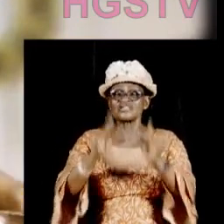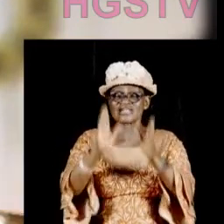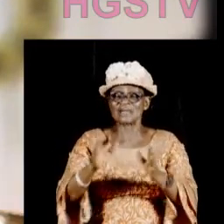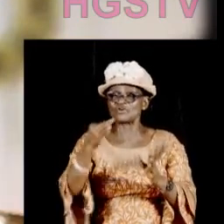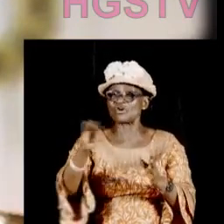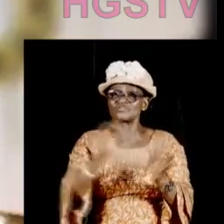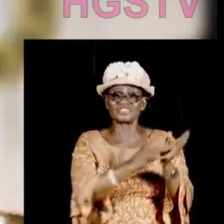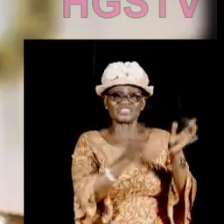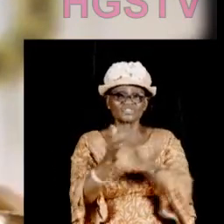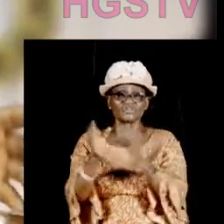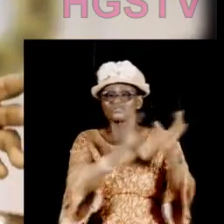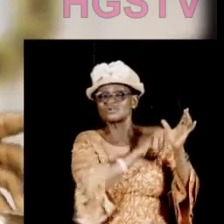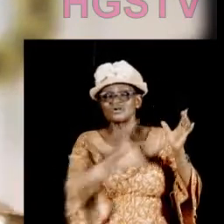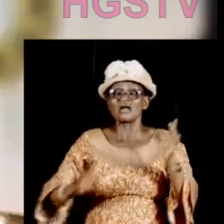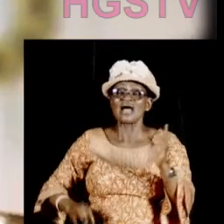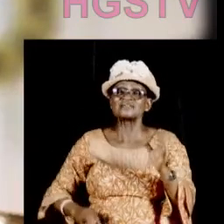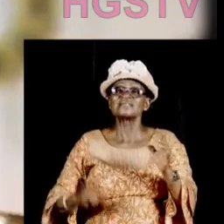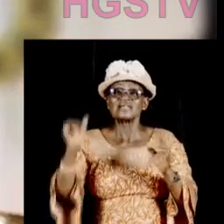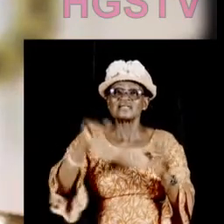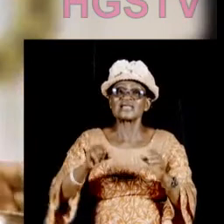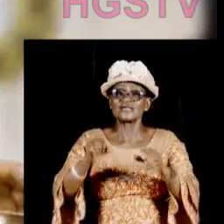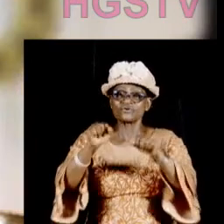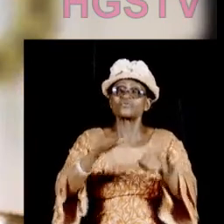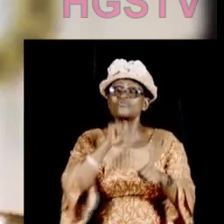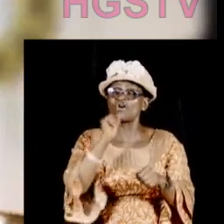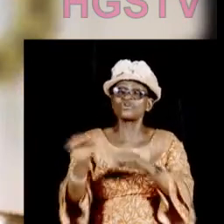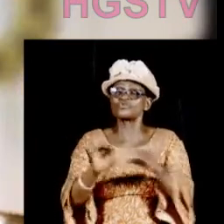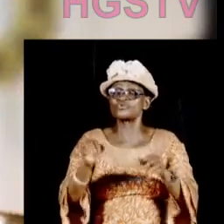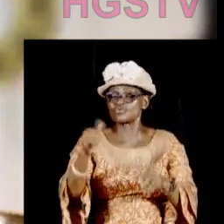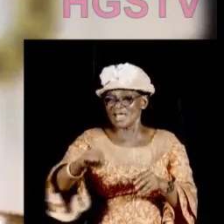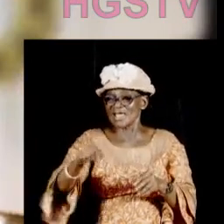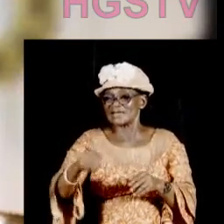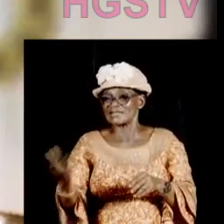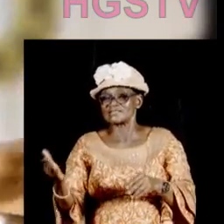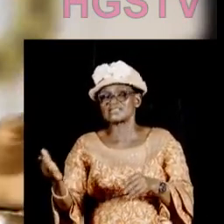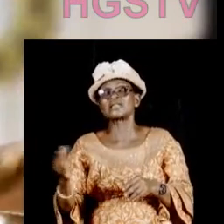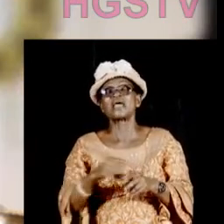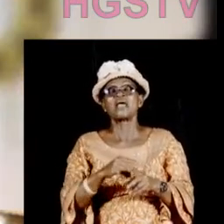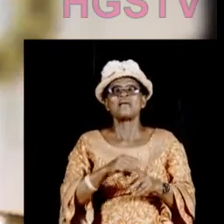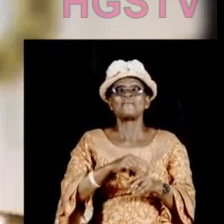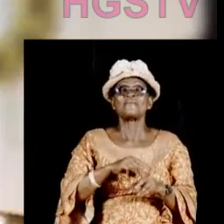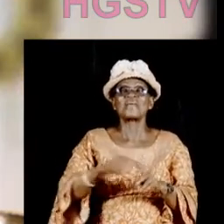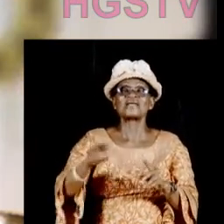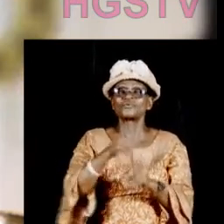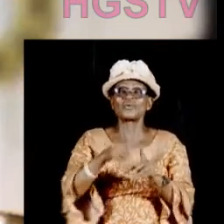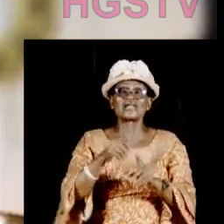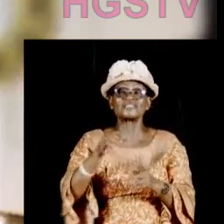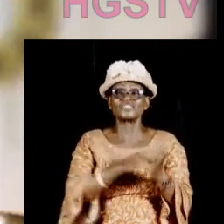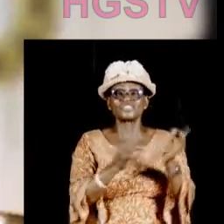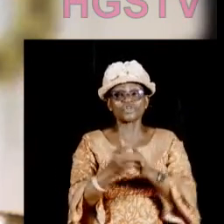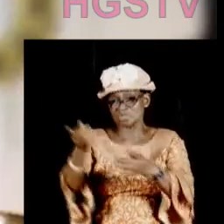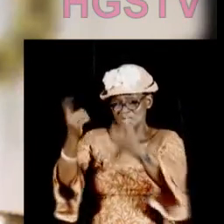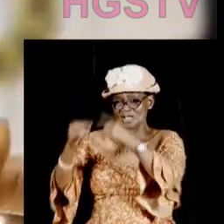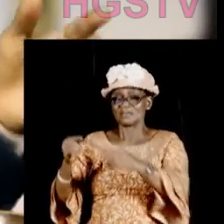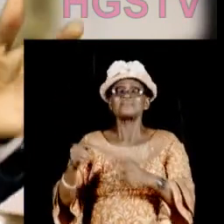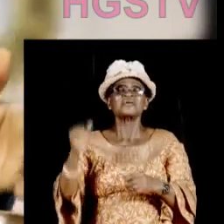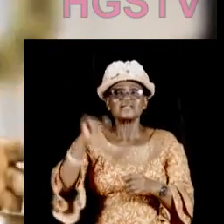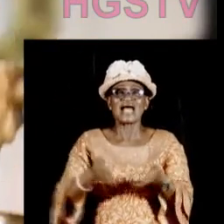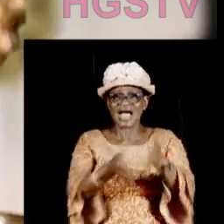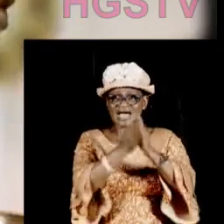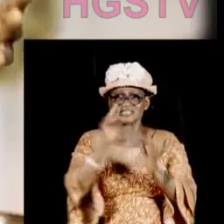do anything. And when Jesus came, he asked them what was happening. Then the father of the child said, this